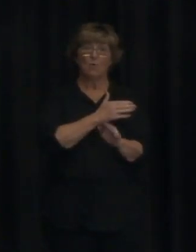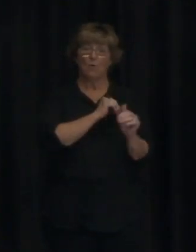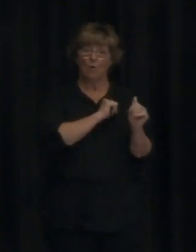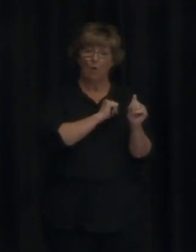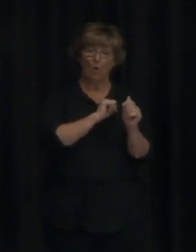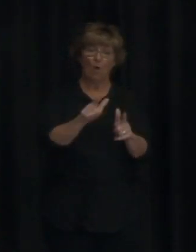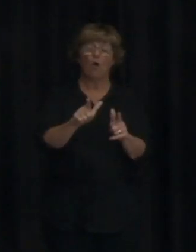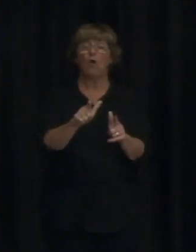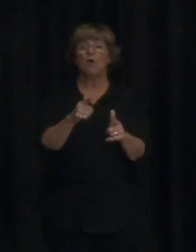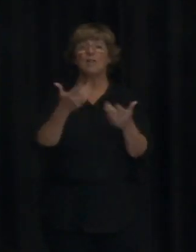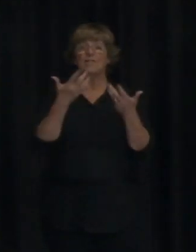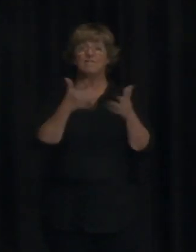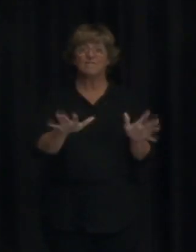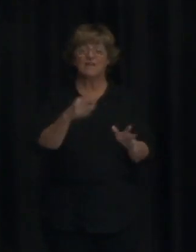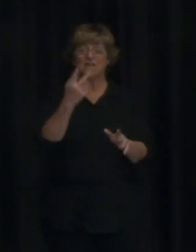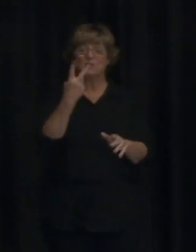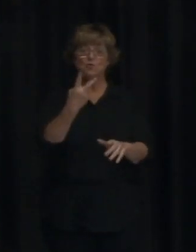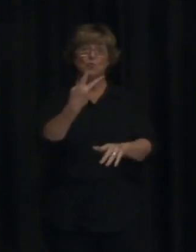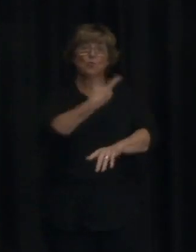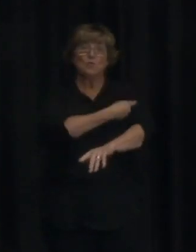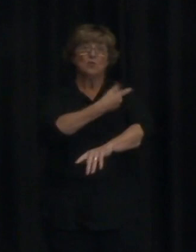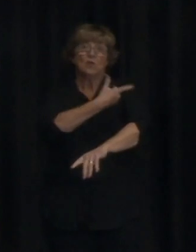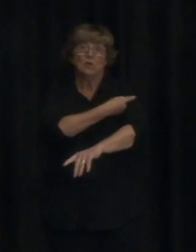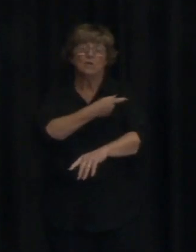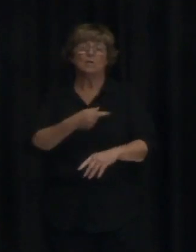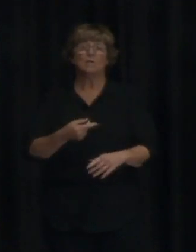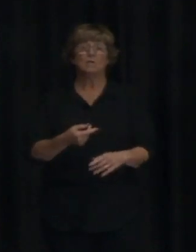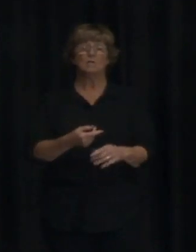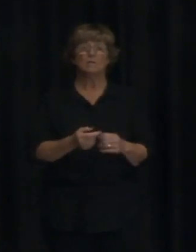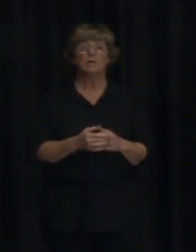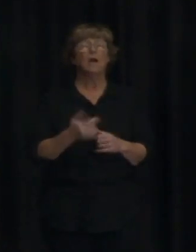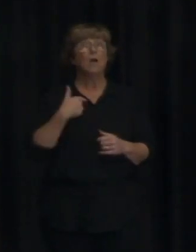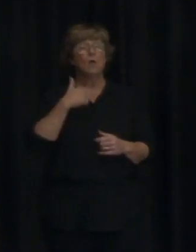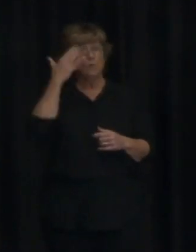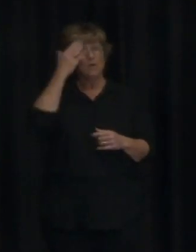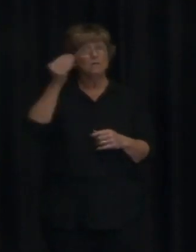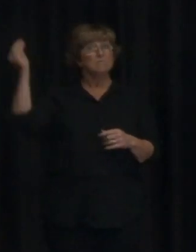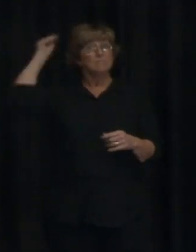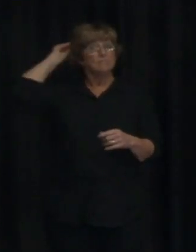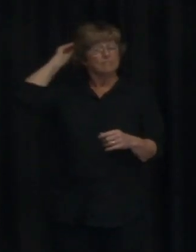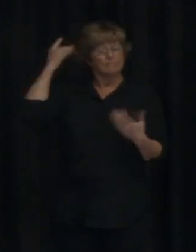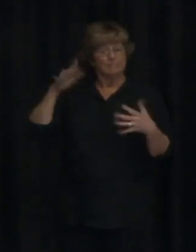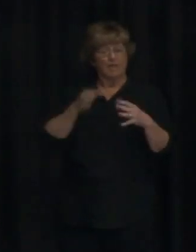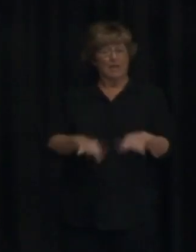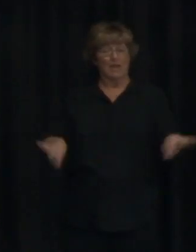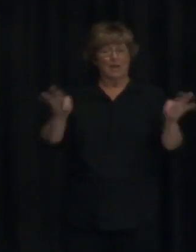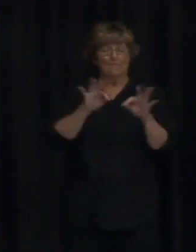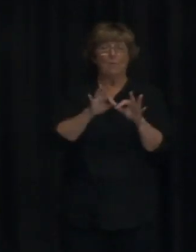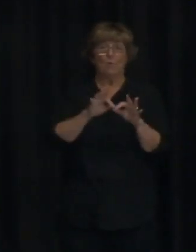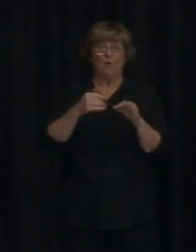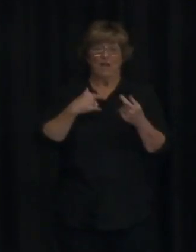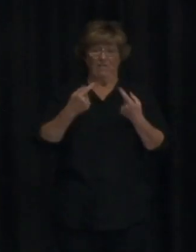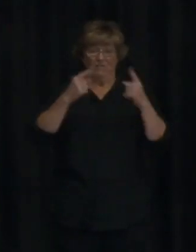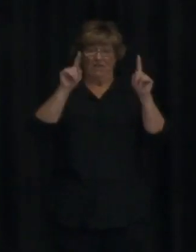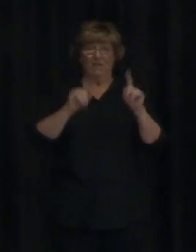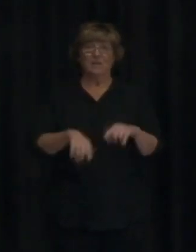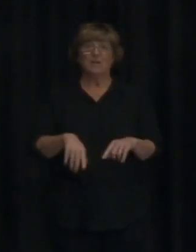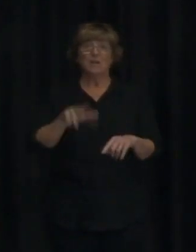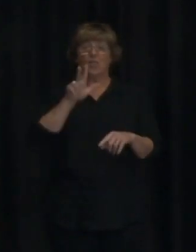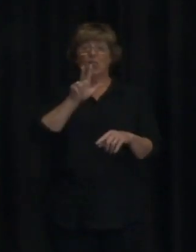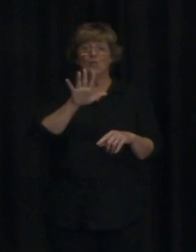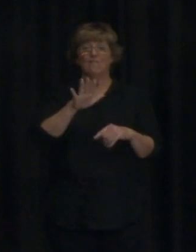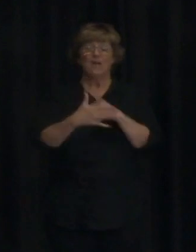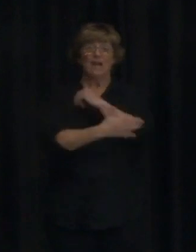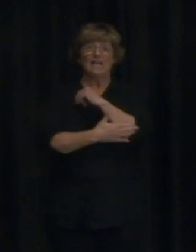2-dose has been administered. That said, we're mindful of the imperative importance of building on the success of 35 counties that